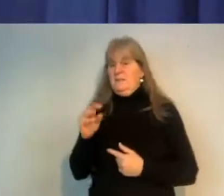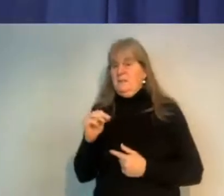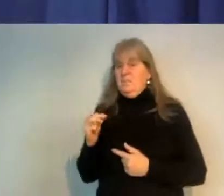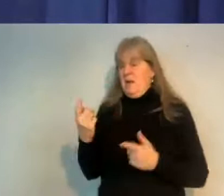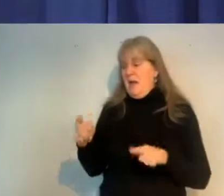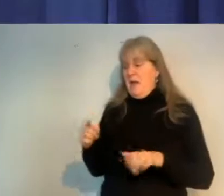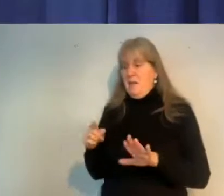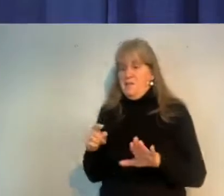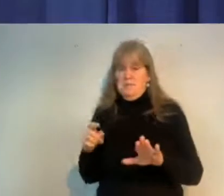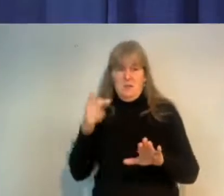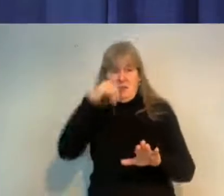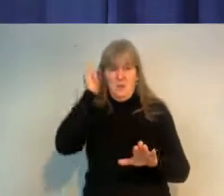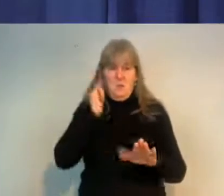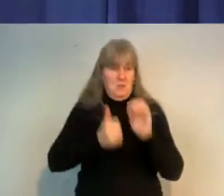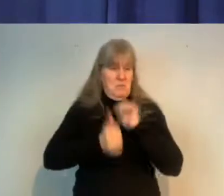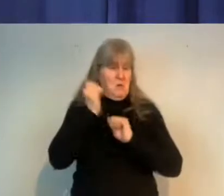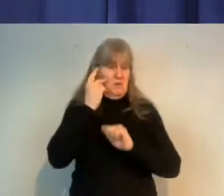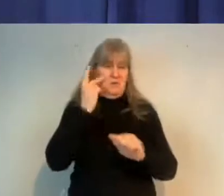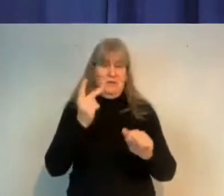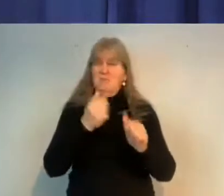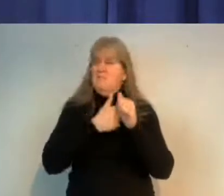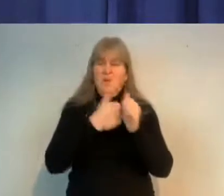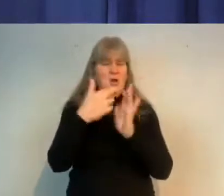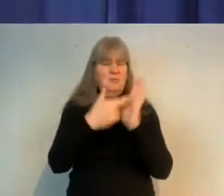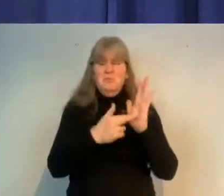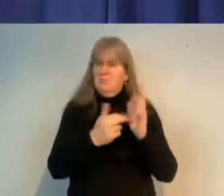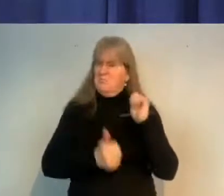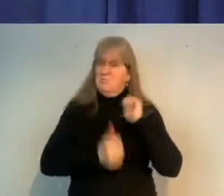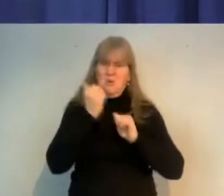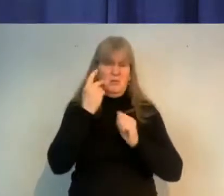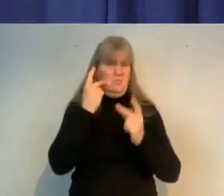do, which is adhering to the rules,